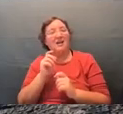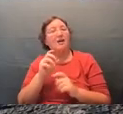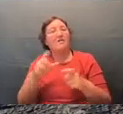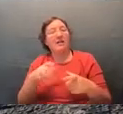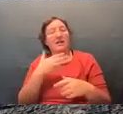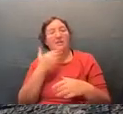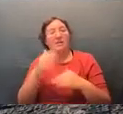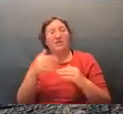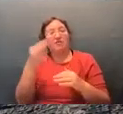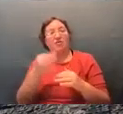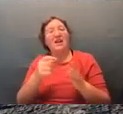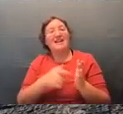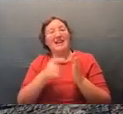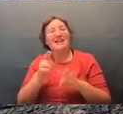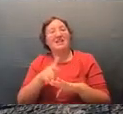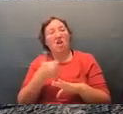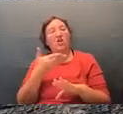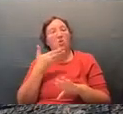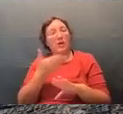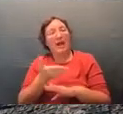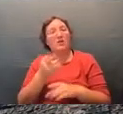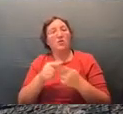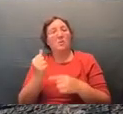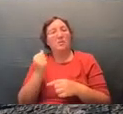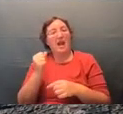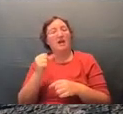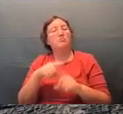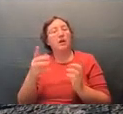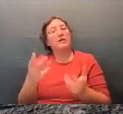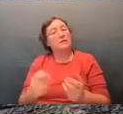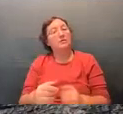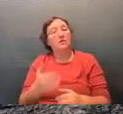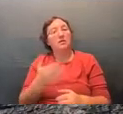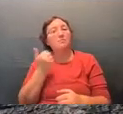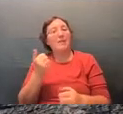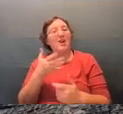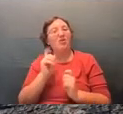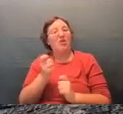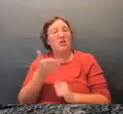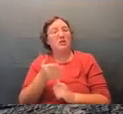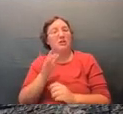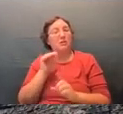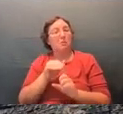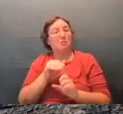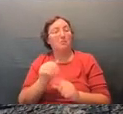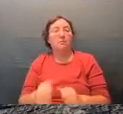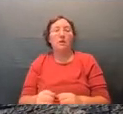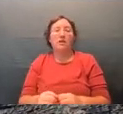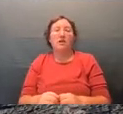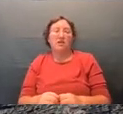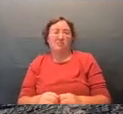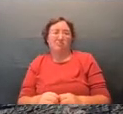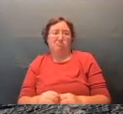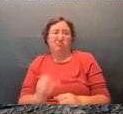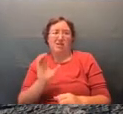front end. It'll take you a little bit to get back there, but it's a good fishing location. You may be saying, that's a